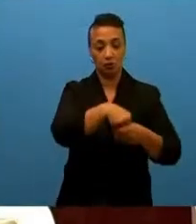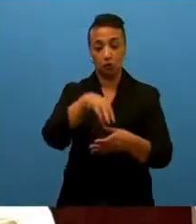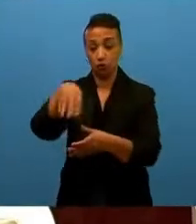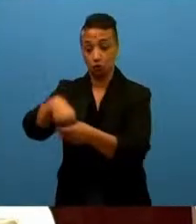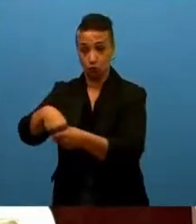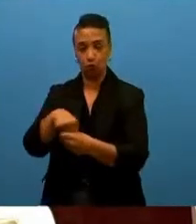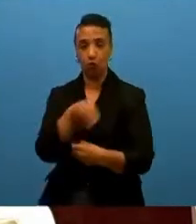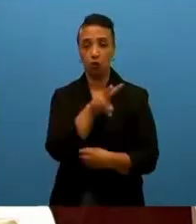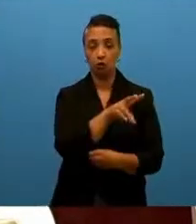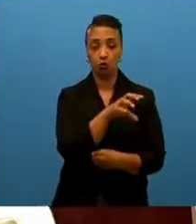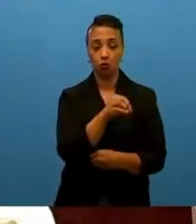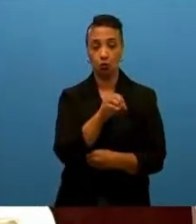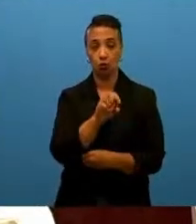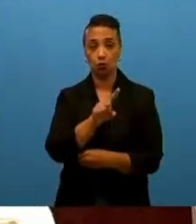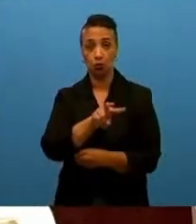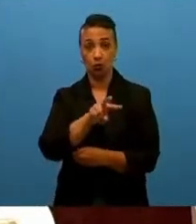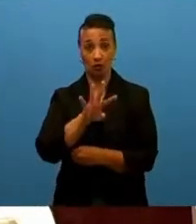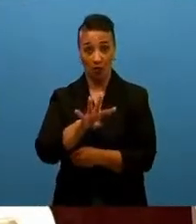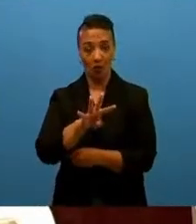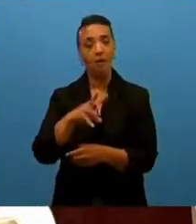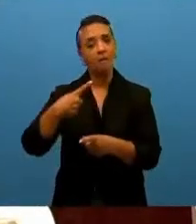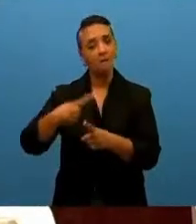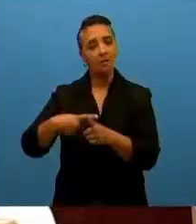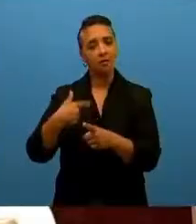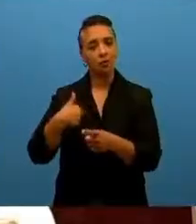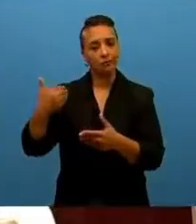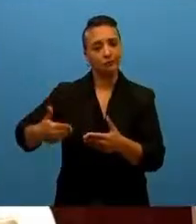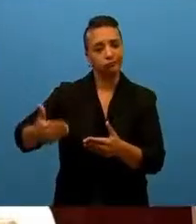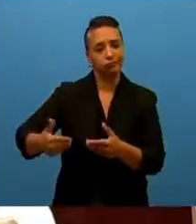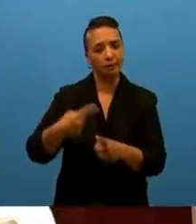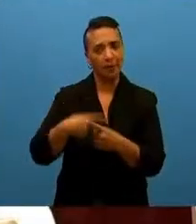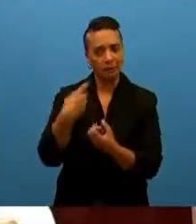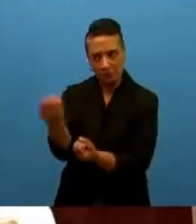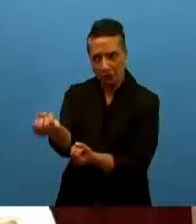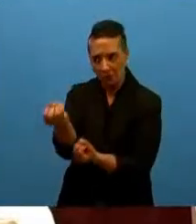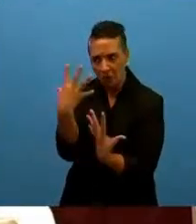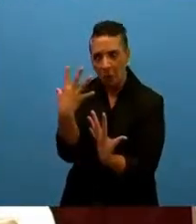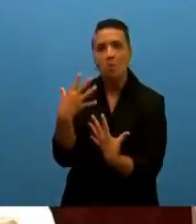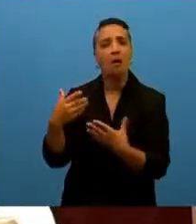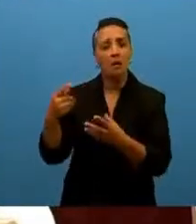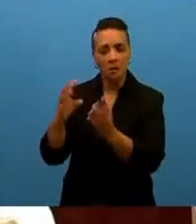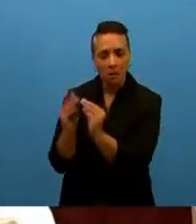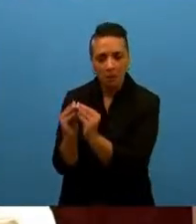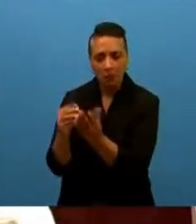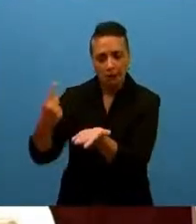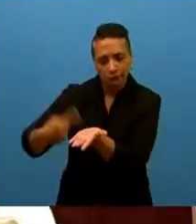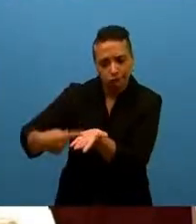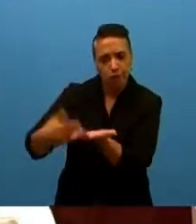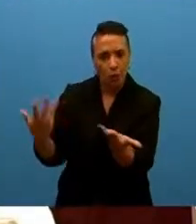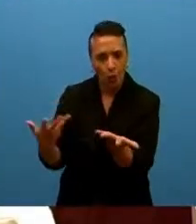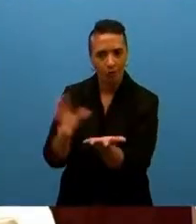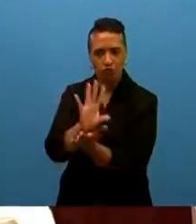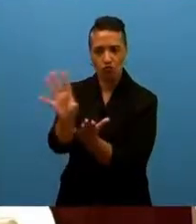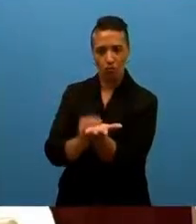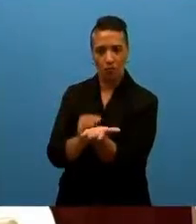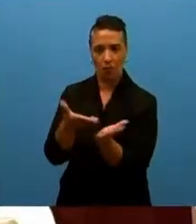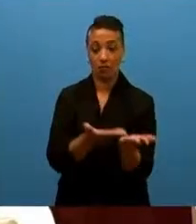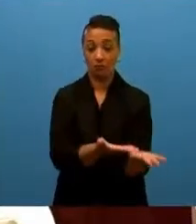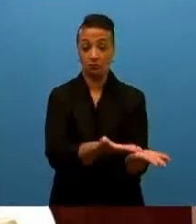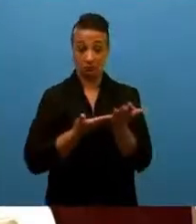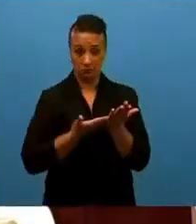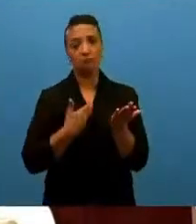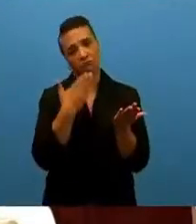2024, Binota Damai, and then also for briefing us on the outcome report during the Global Indigenous